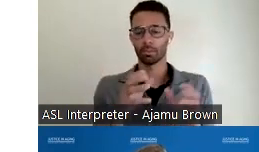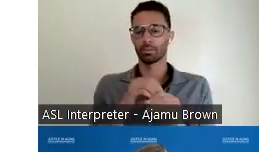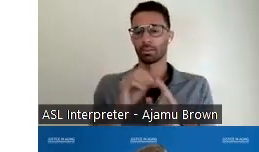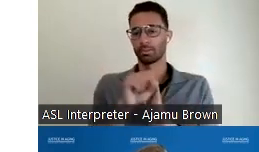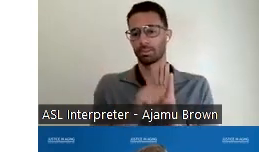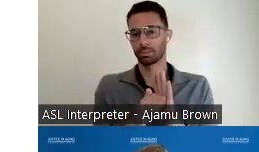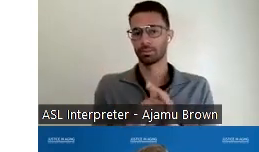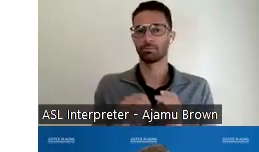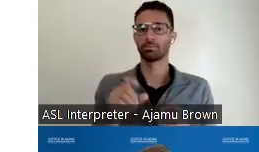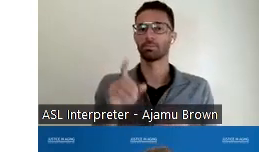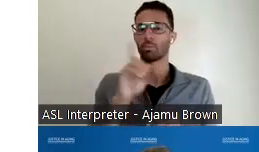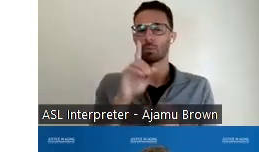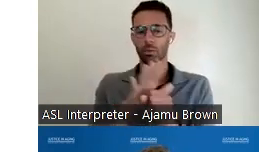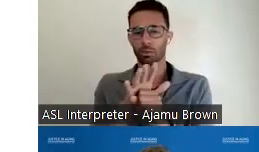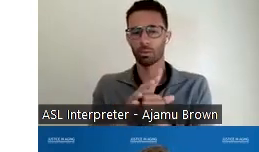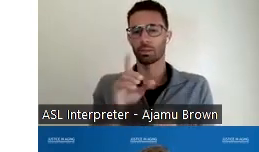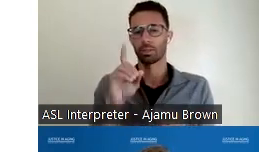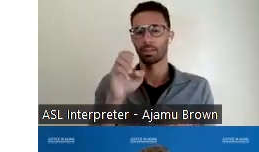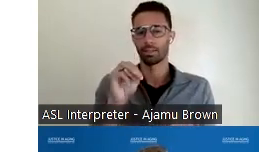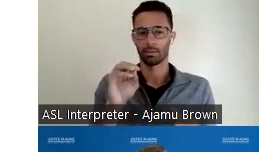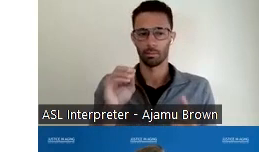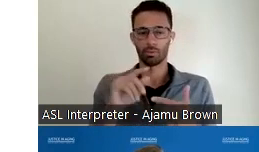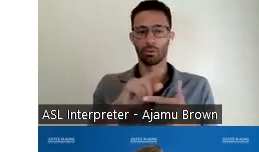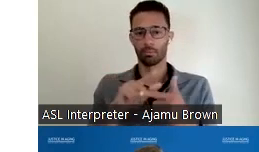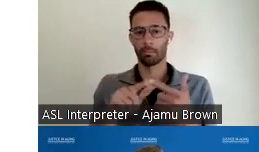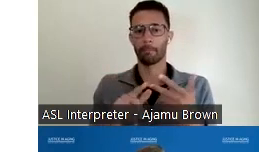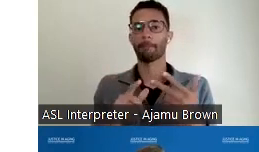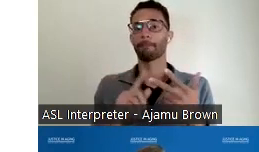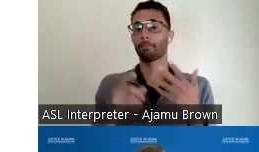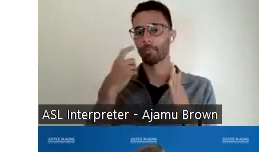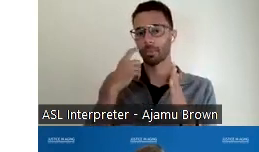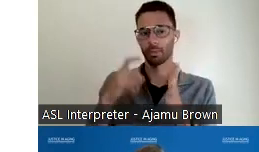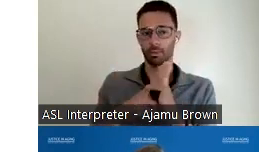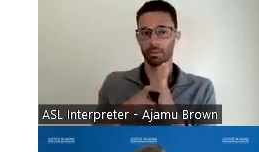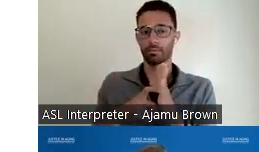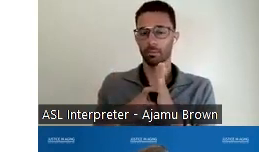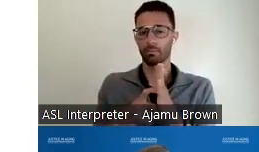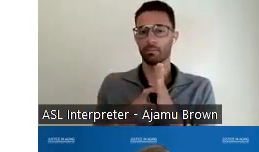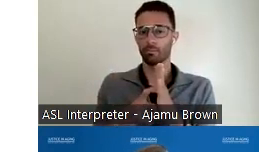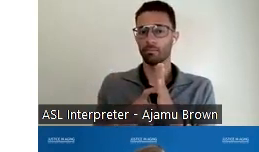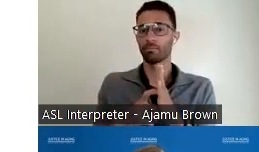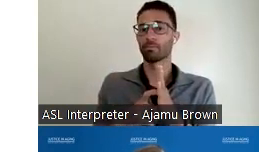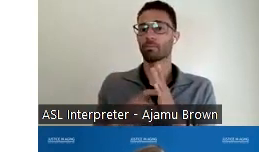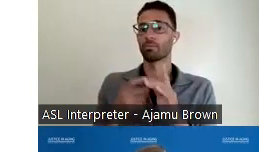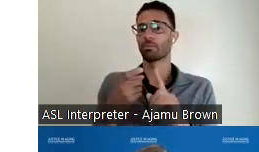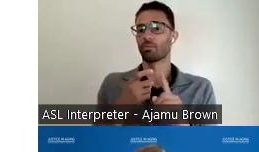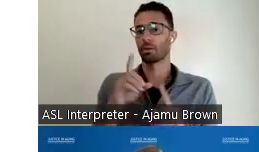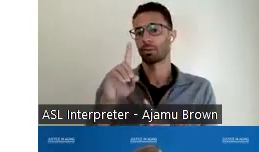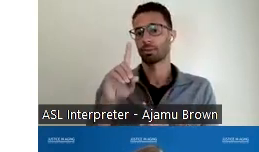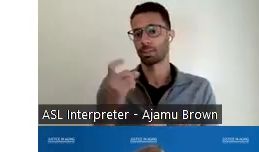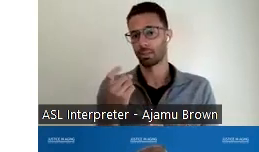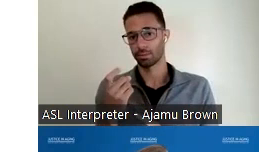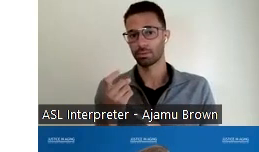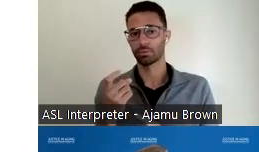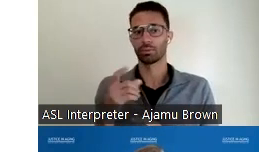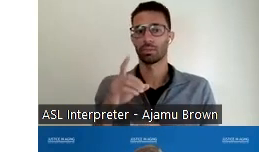are located, and then be able to identify them by potentially diagnosis, dementia, mental